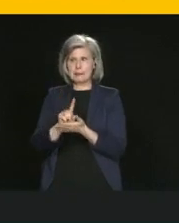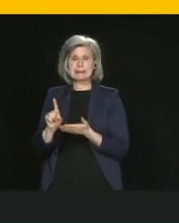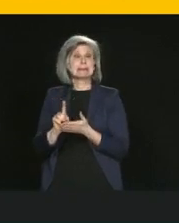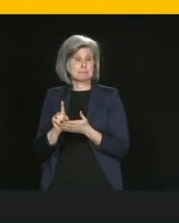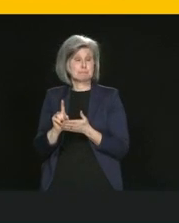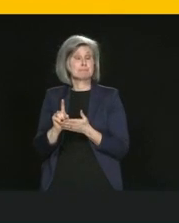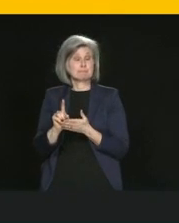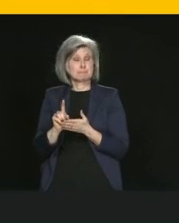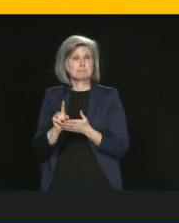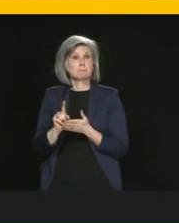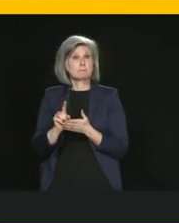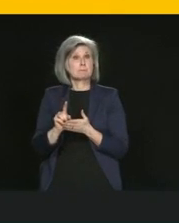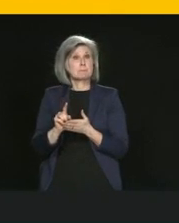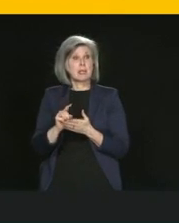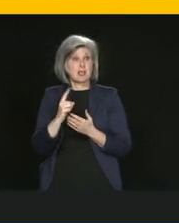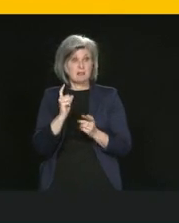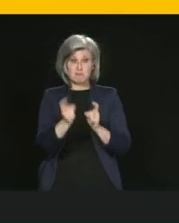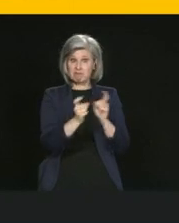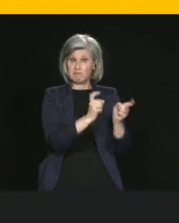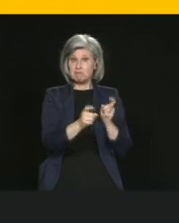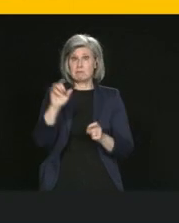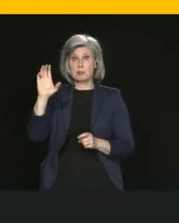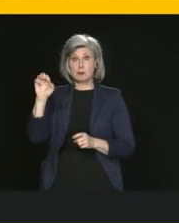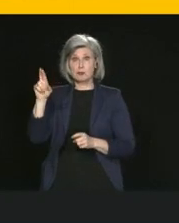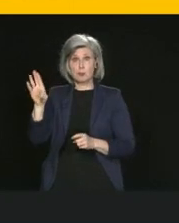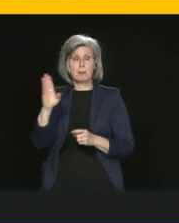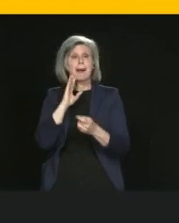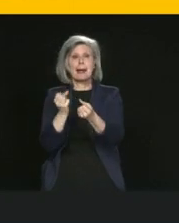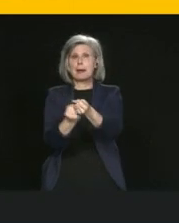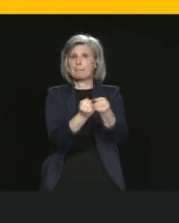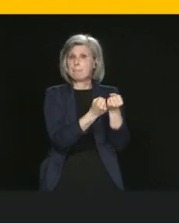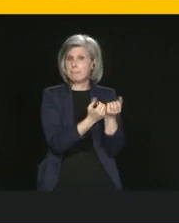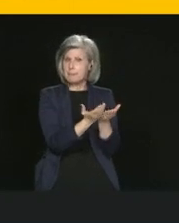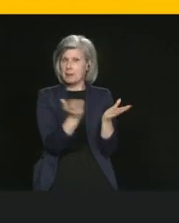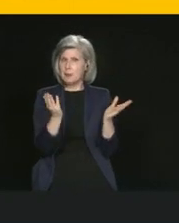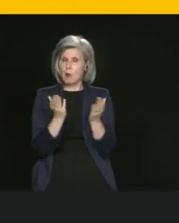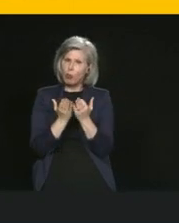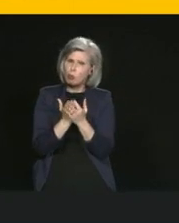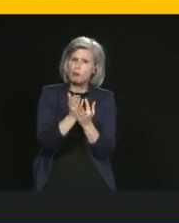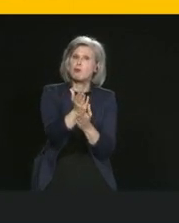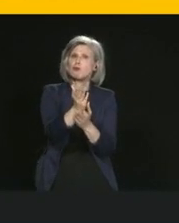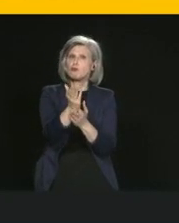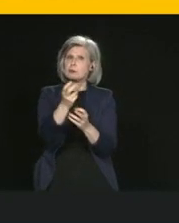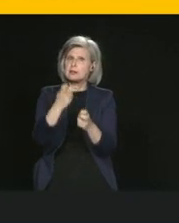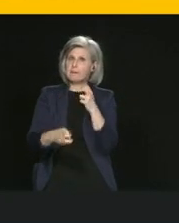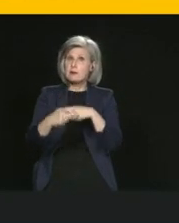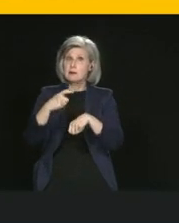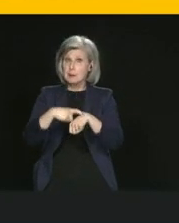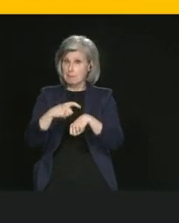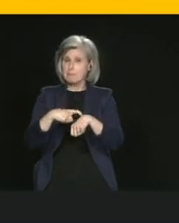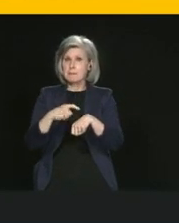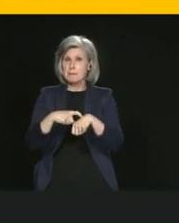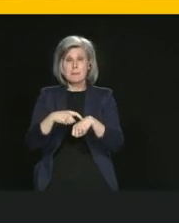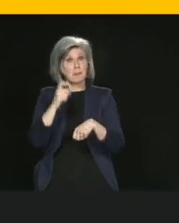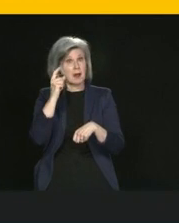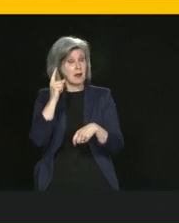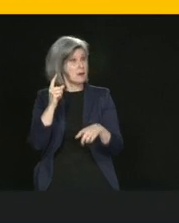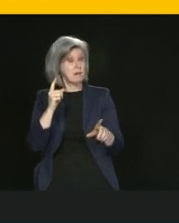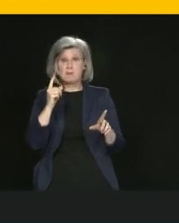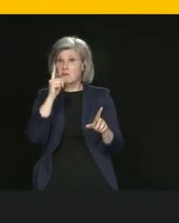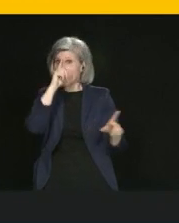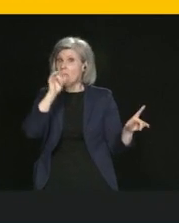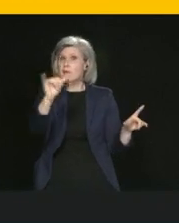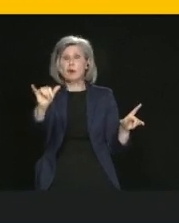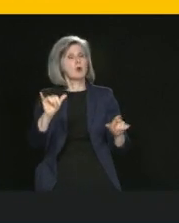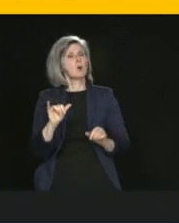time, we know that this benefit is not a long-term solution. We are moving from a phase in the pandemic where we were asking everyone to stay